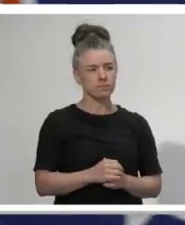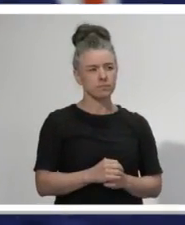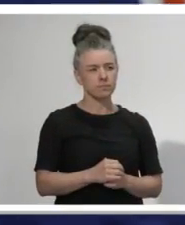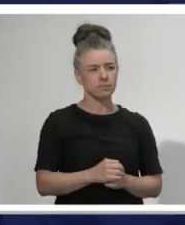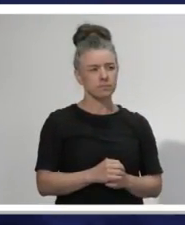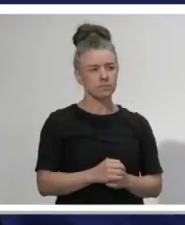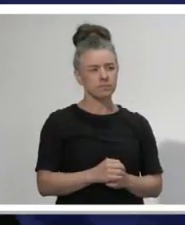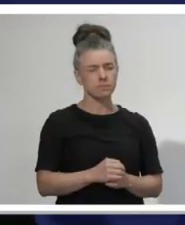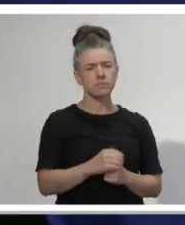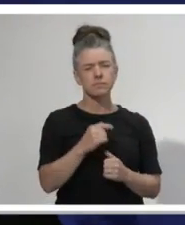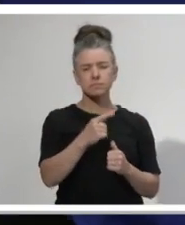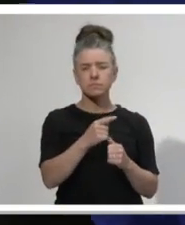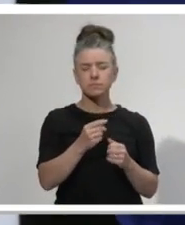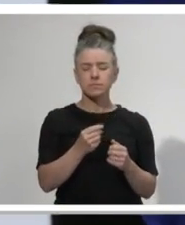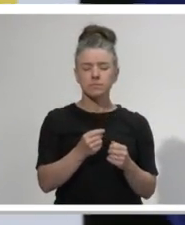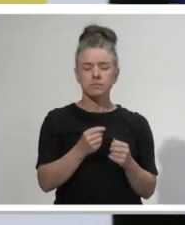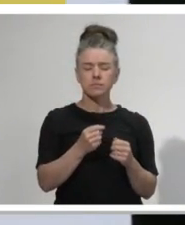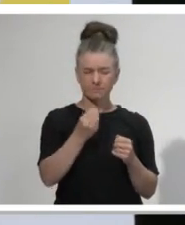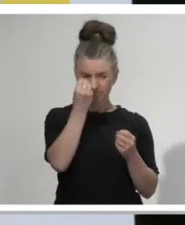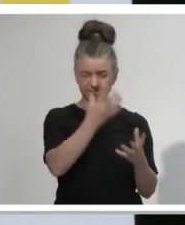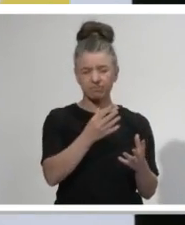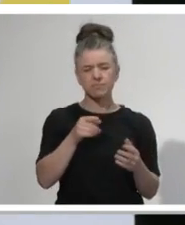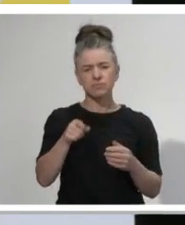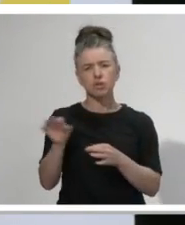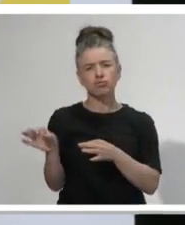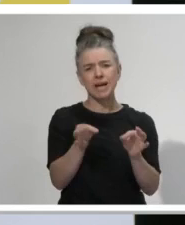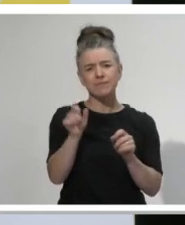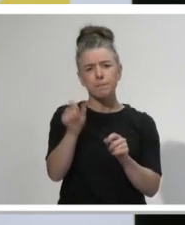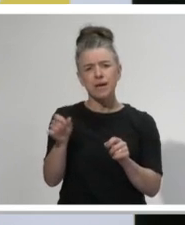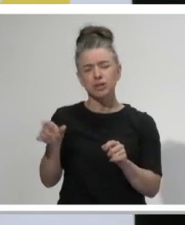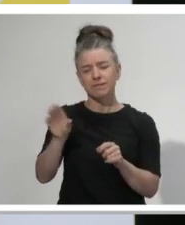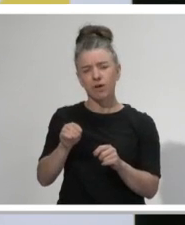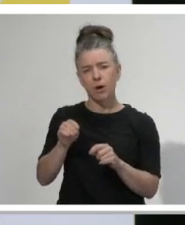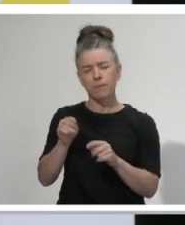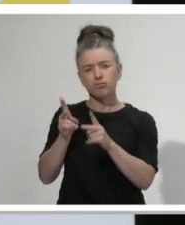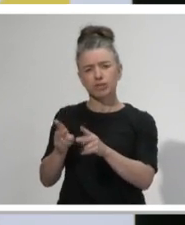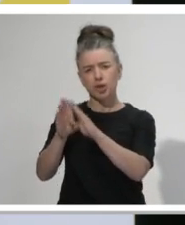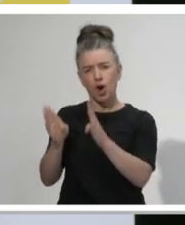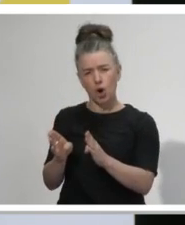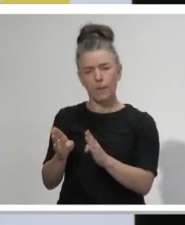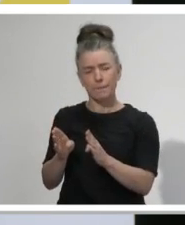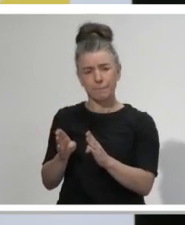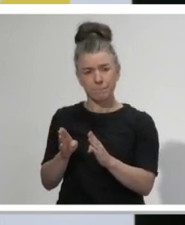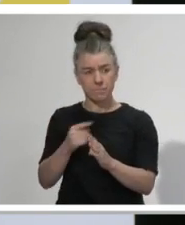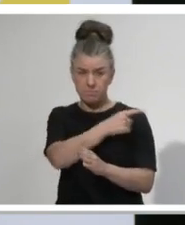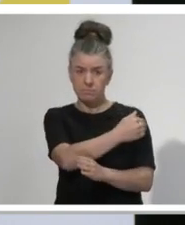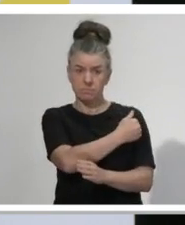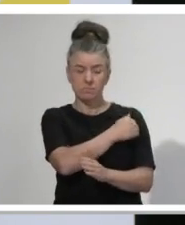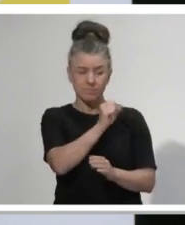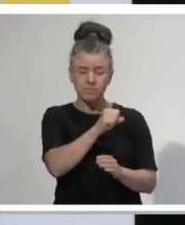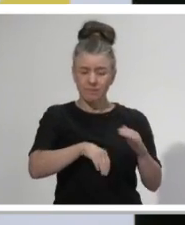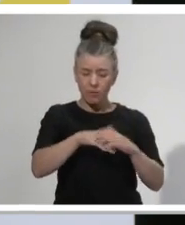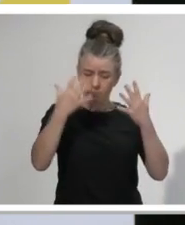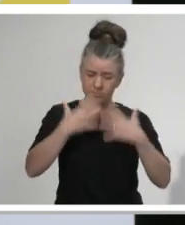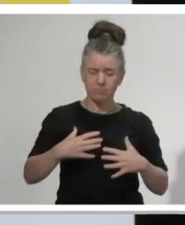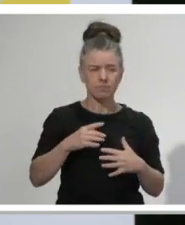with the transferred patients from the St Margaret's Rest Home. We have assurances that the staff involved have all been wearing PPE, but this is why we